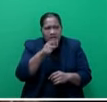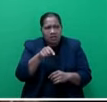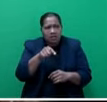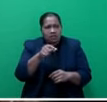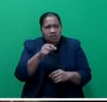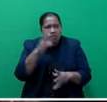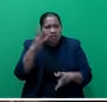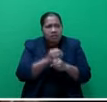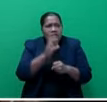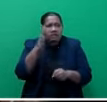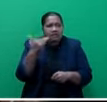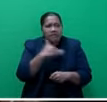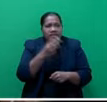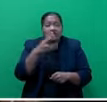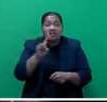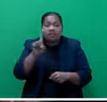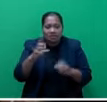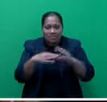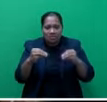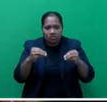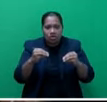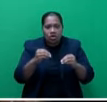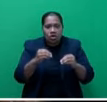of 531 counts of serious sexual offences.